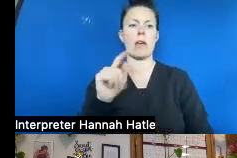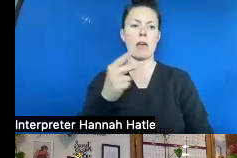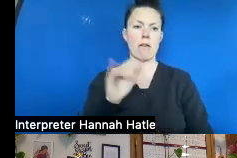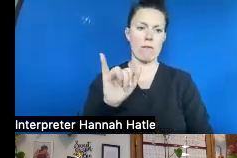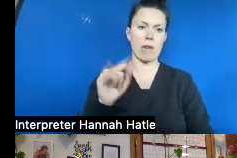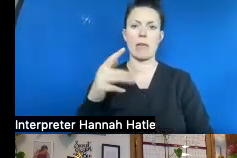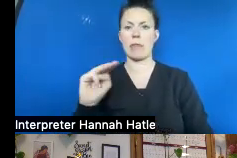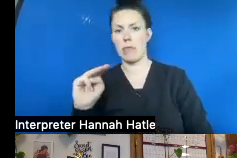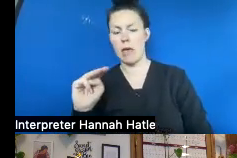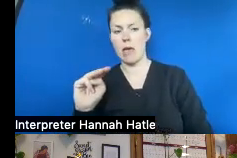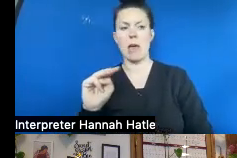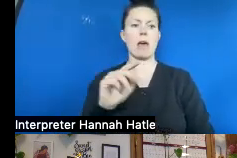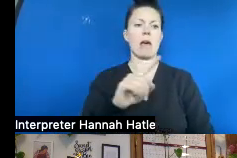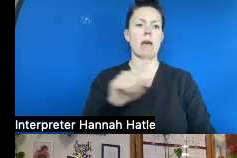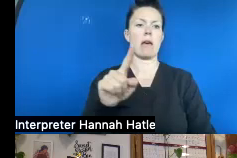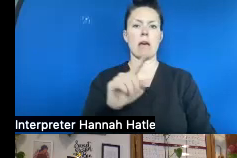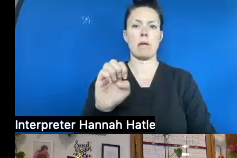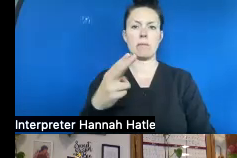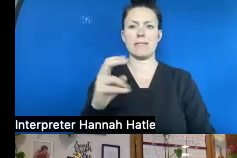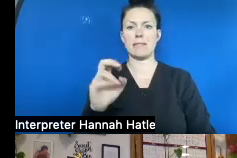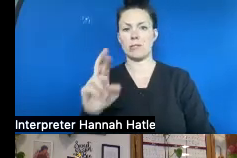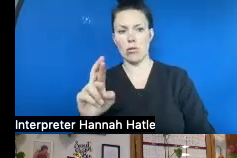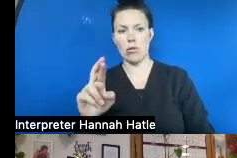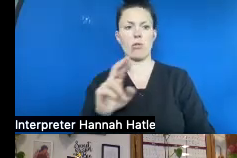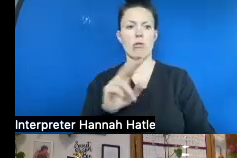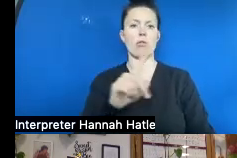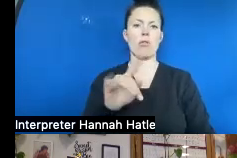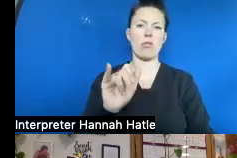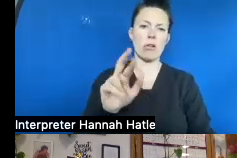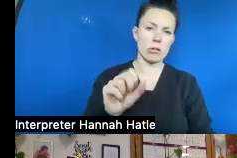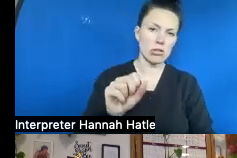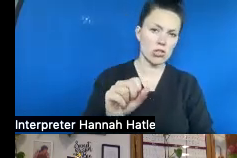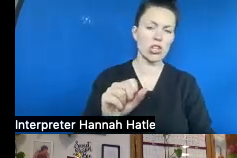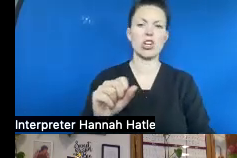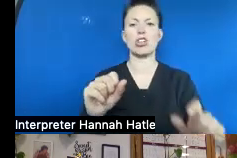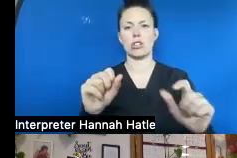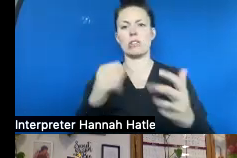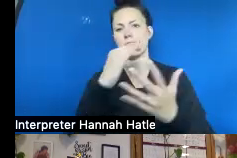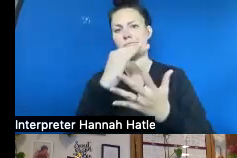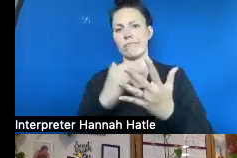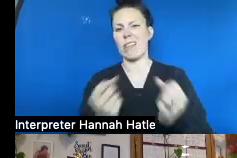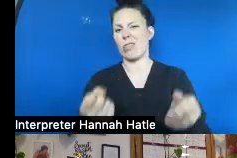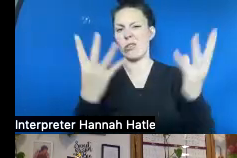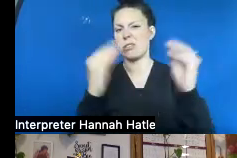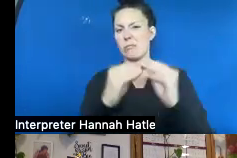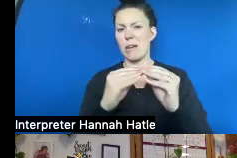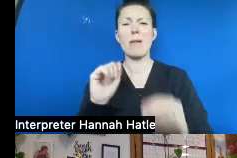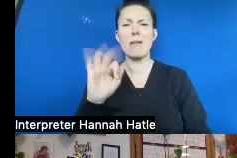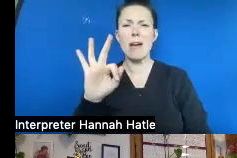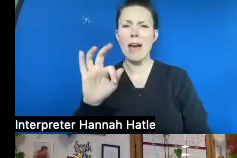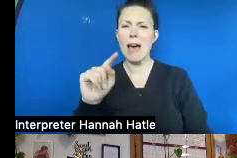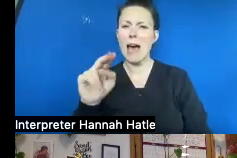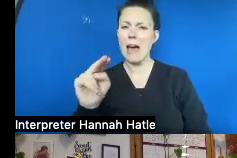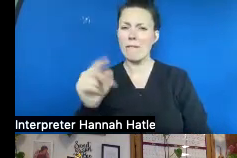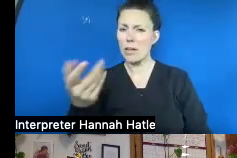hers, Z, zer, zers, and many, many more. I don't know these. Is Afton on here? She always has